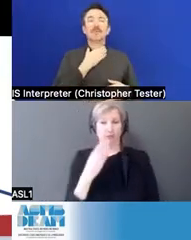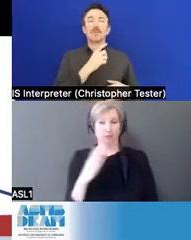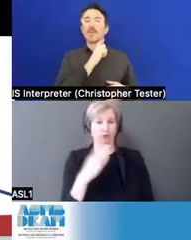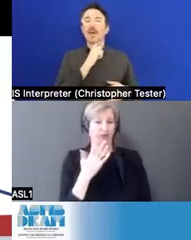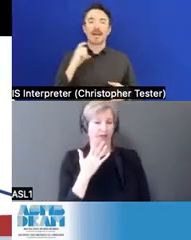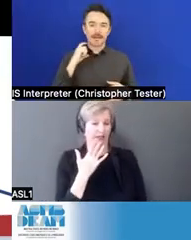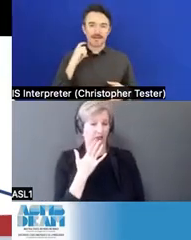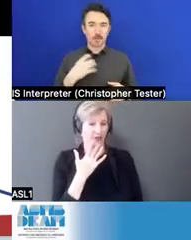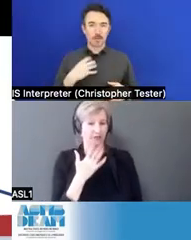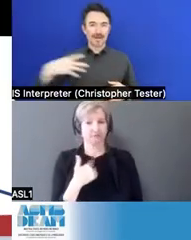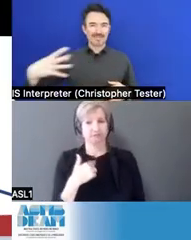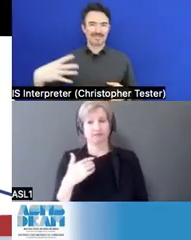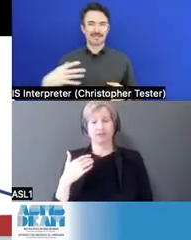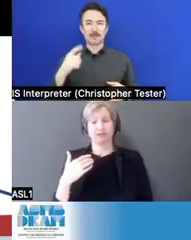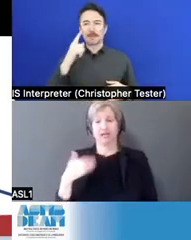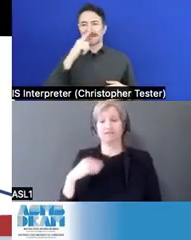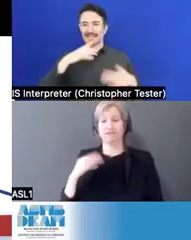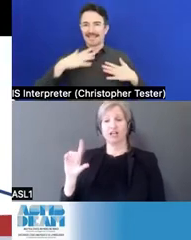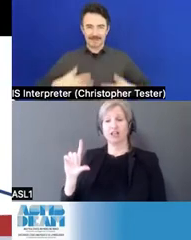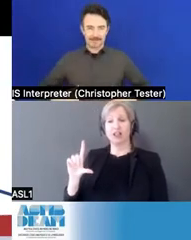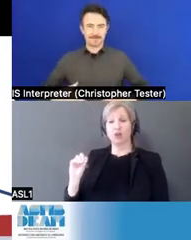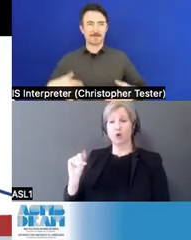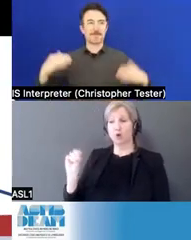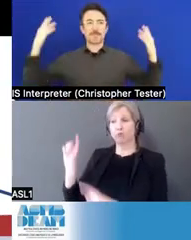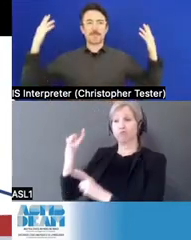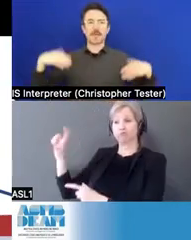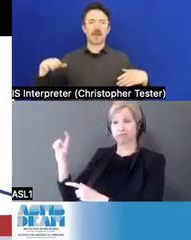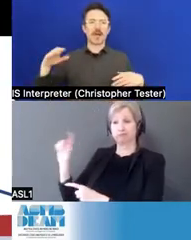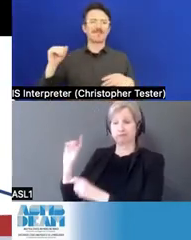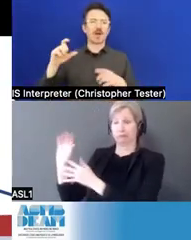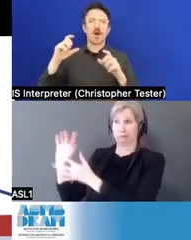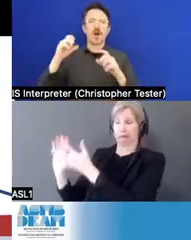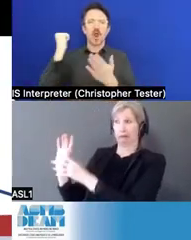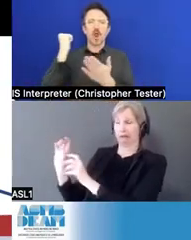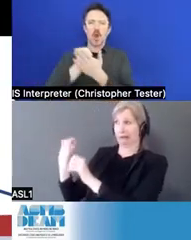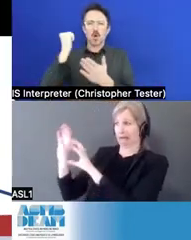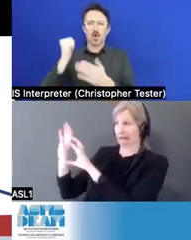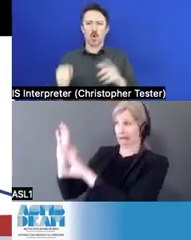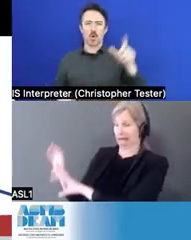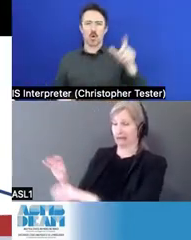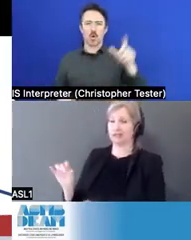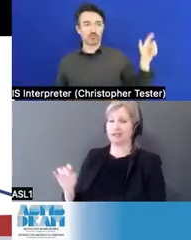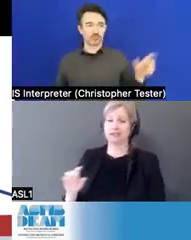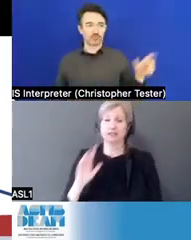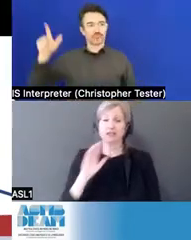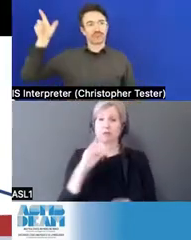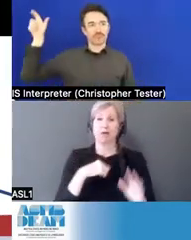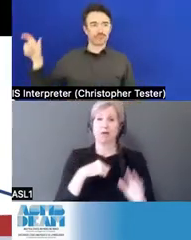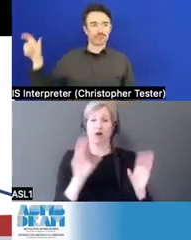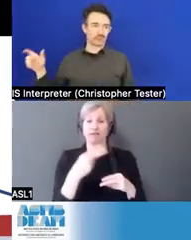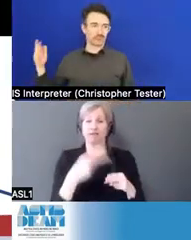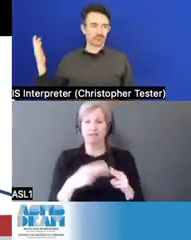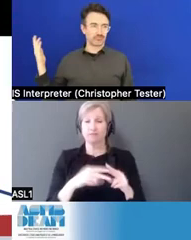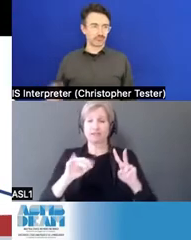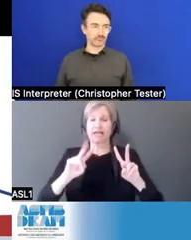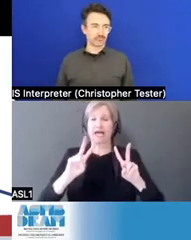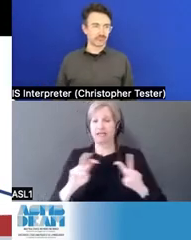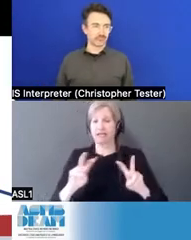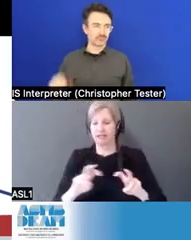have a very busy logo, basically saying my branch name, which is Analytical Studies